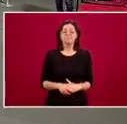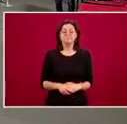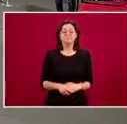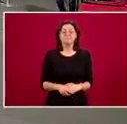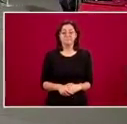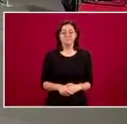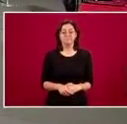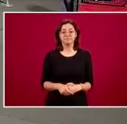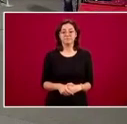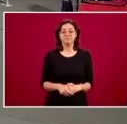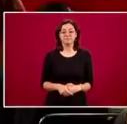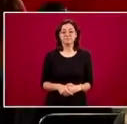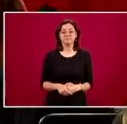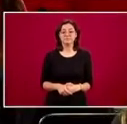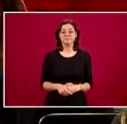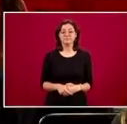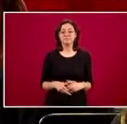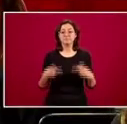people. So